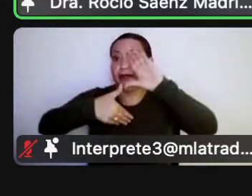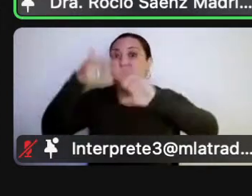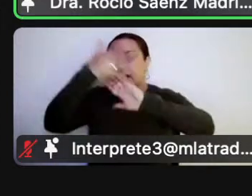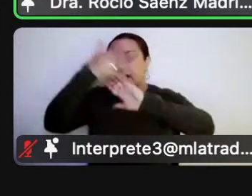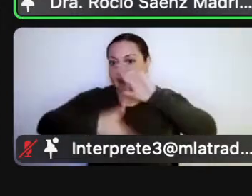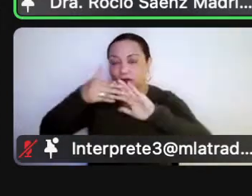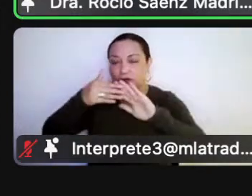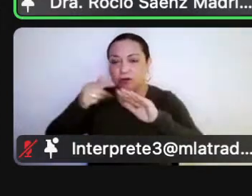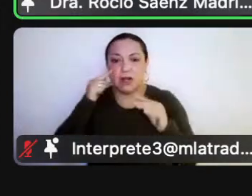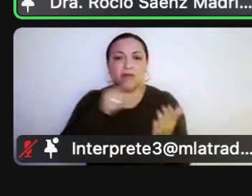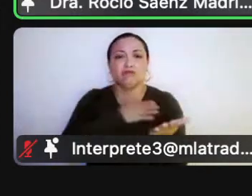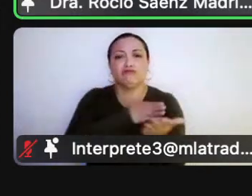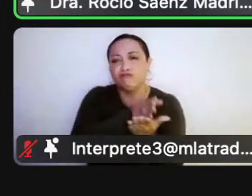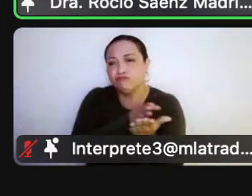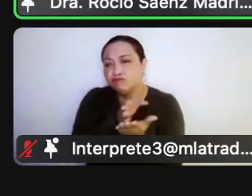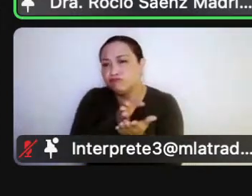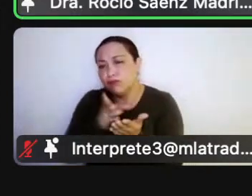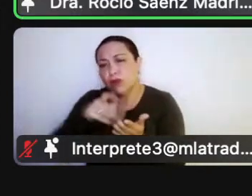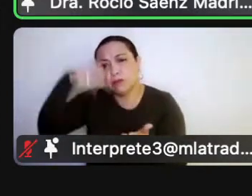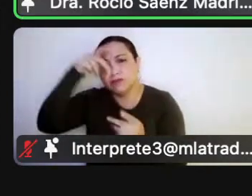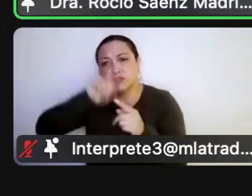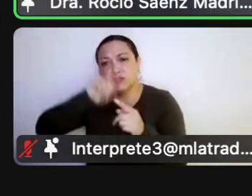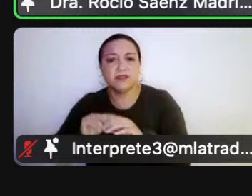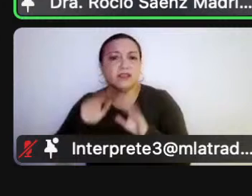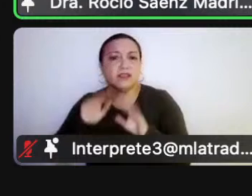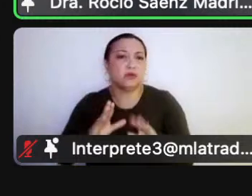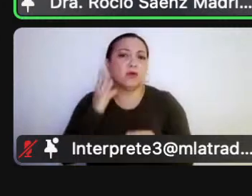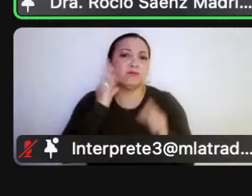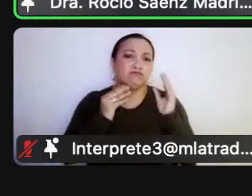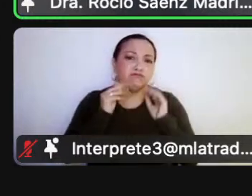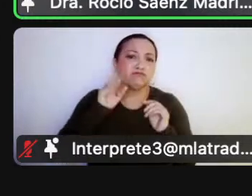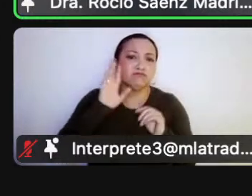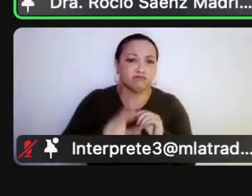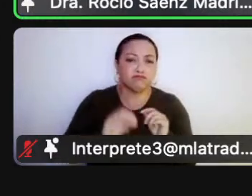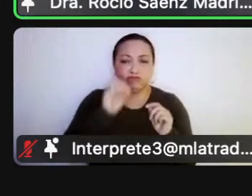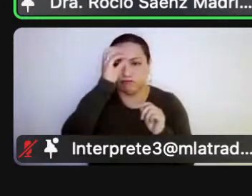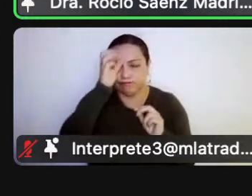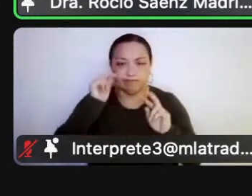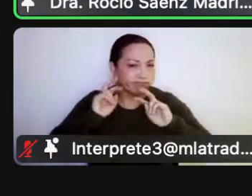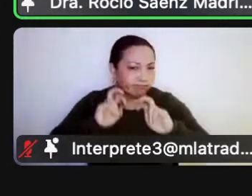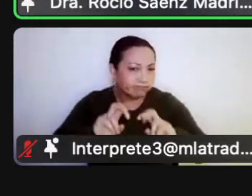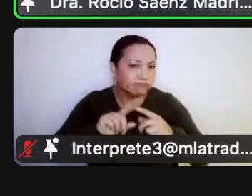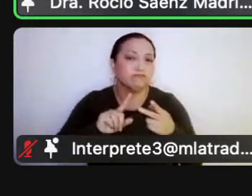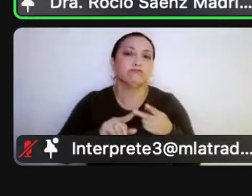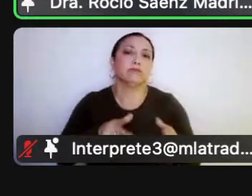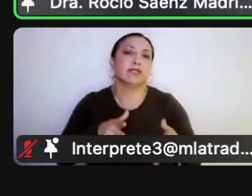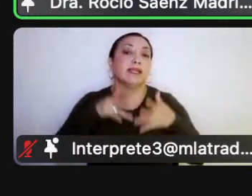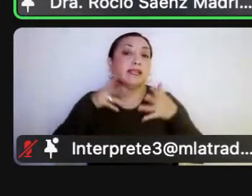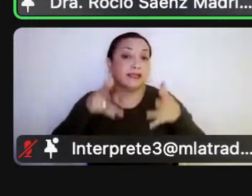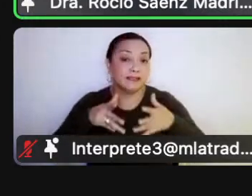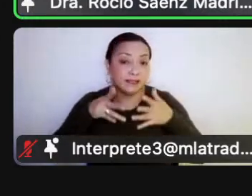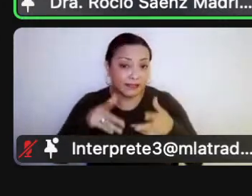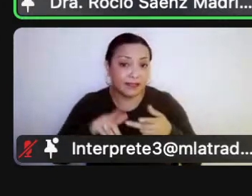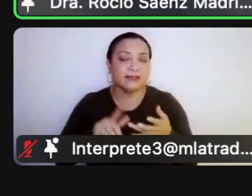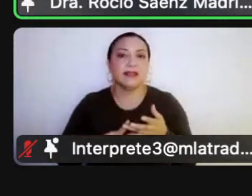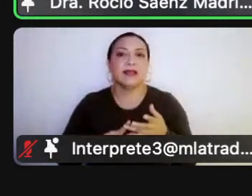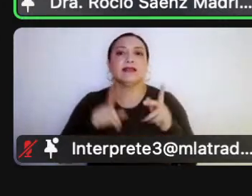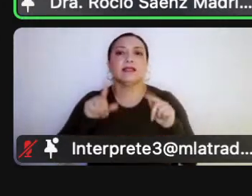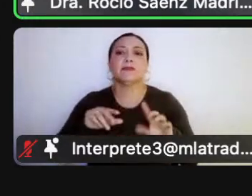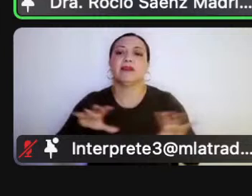multidisciplinary platform where several areas of expertise interact, also in